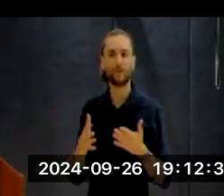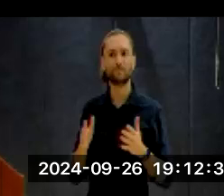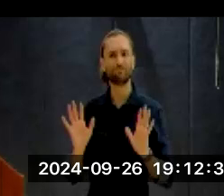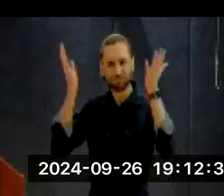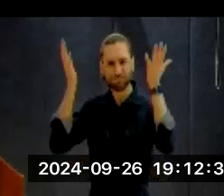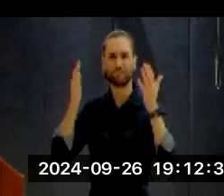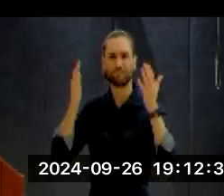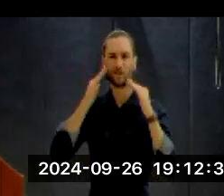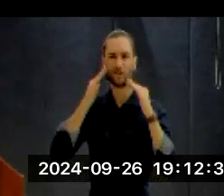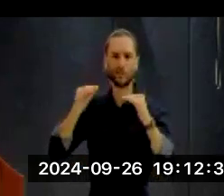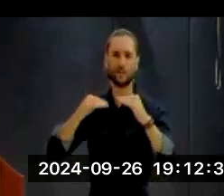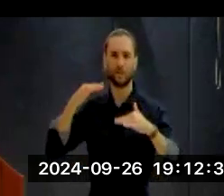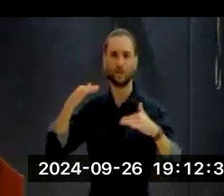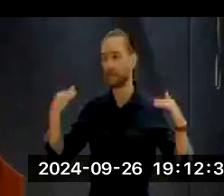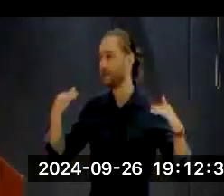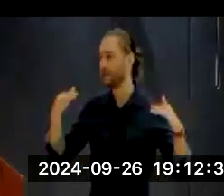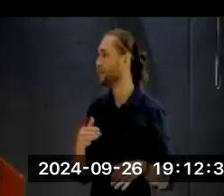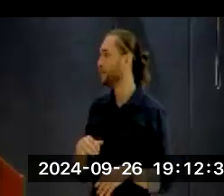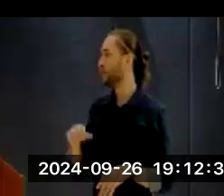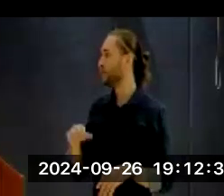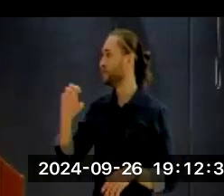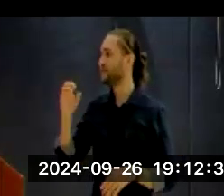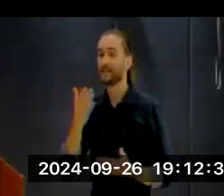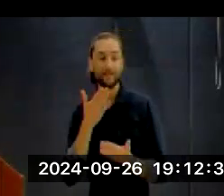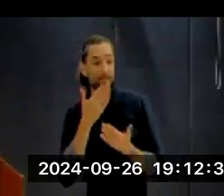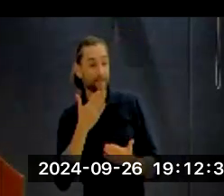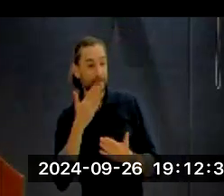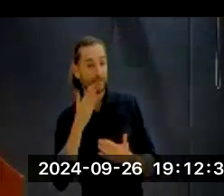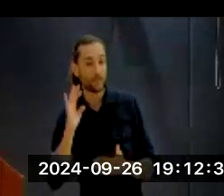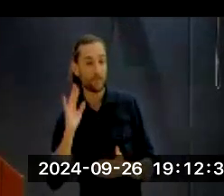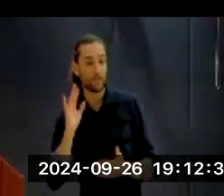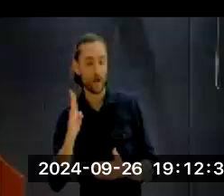our education. Thank you. So much.